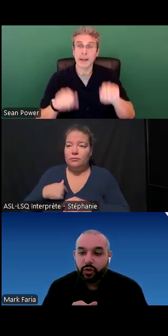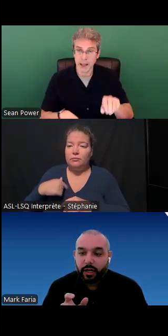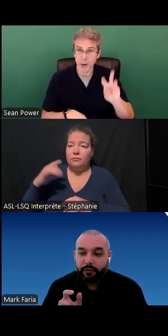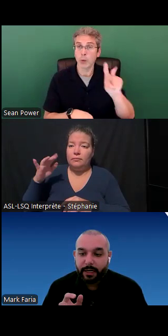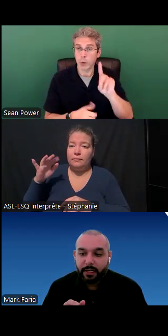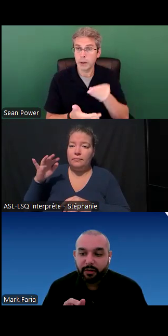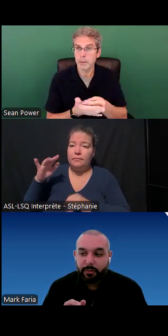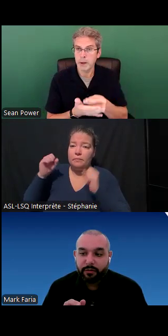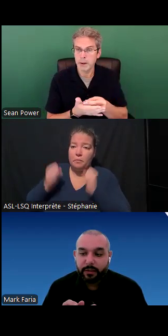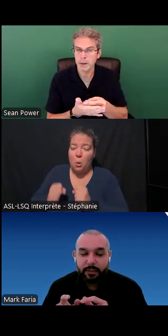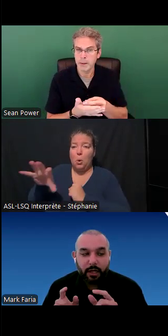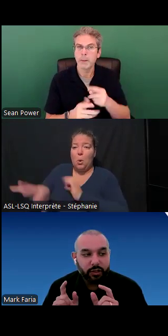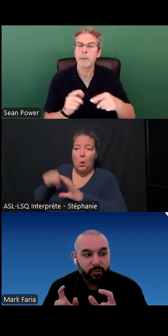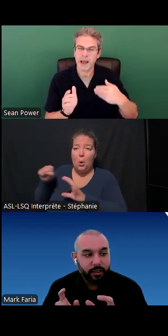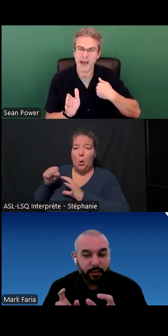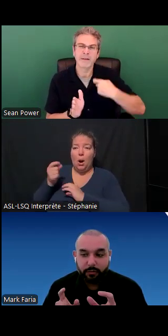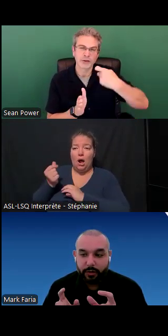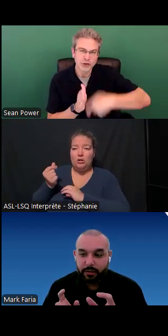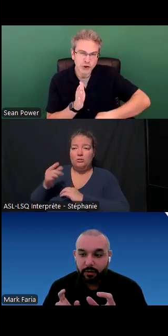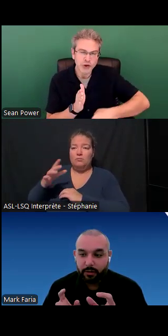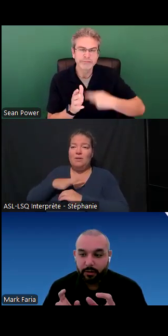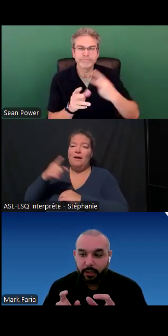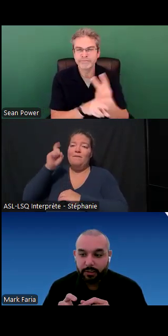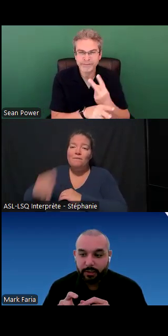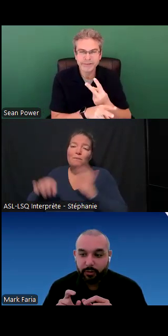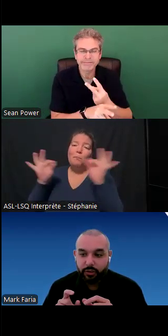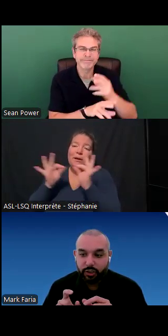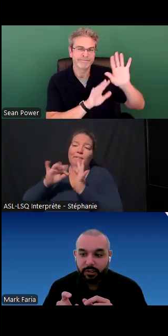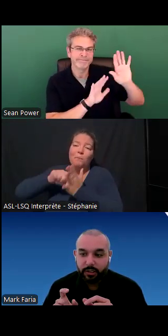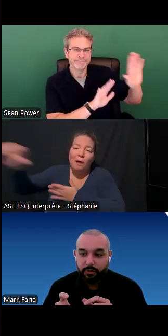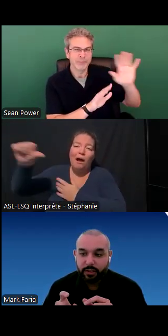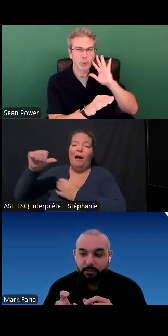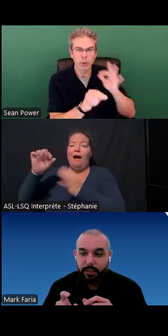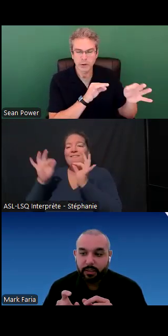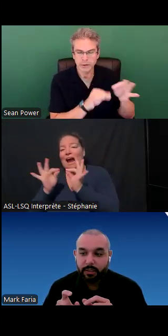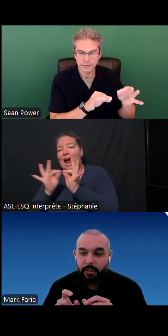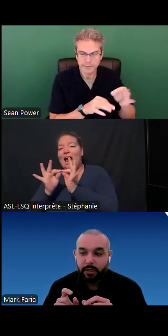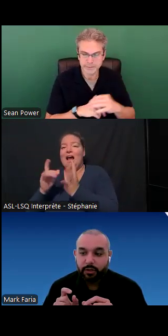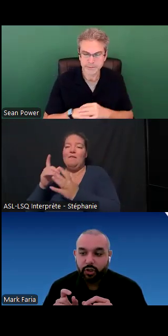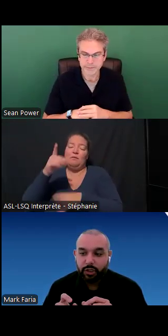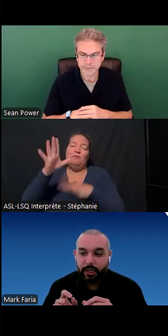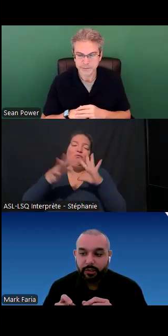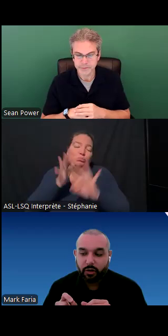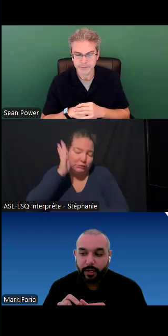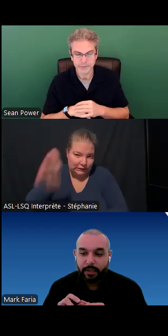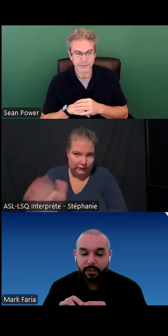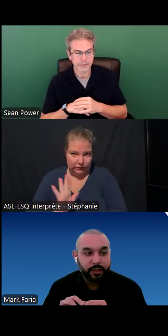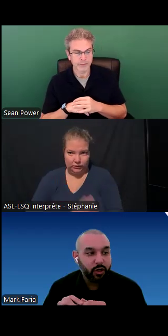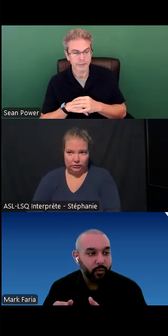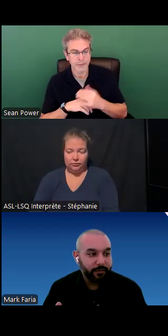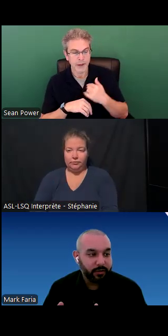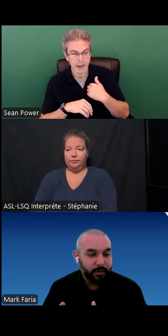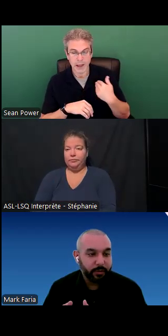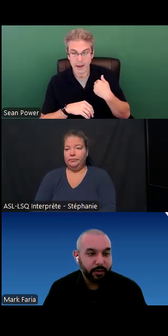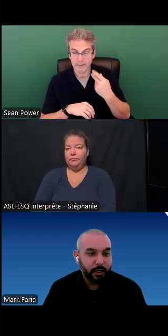Withdrawals do not affect government benefits. Now, I just want to clarify this here because I put GST, ODSP, GIS, and OAS because I